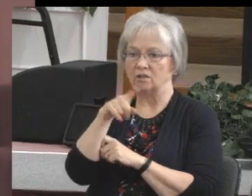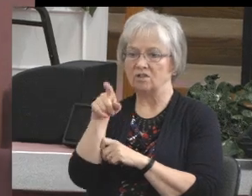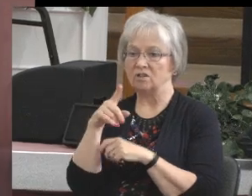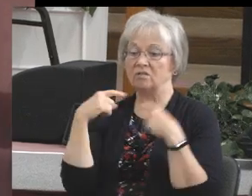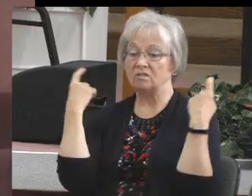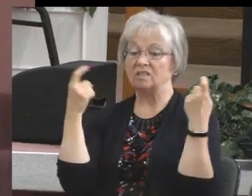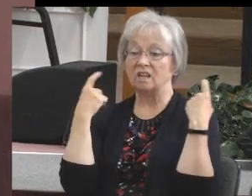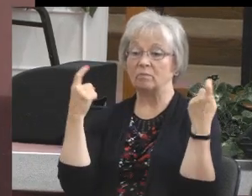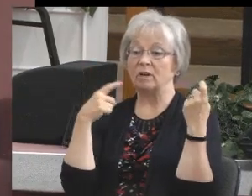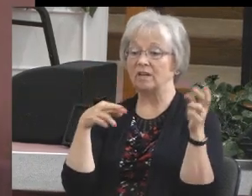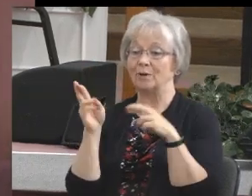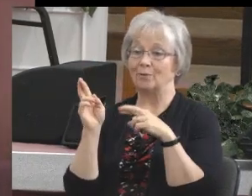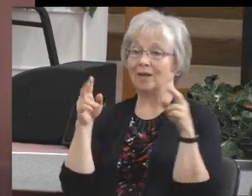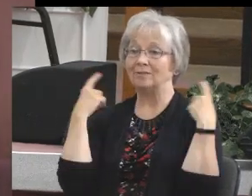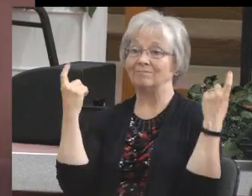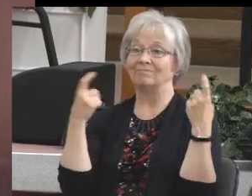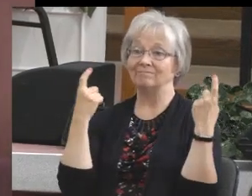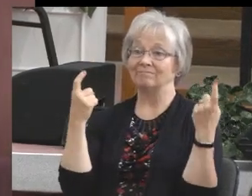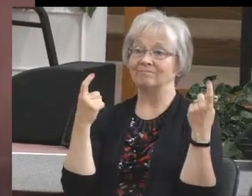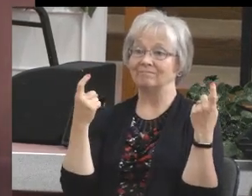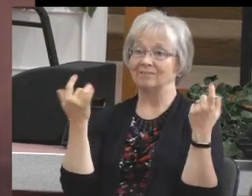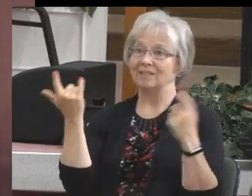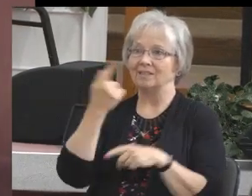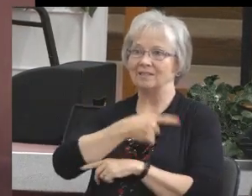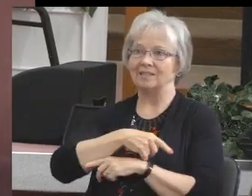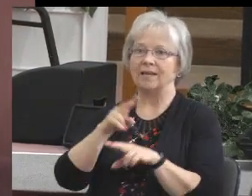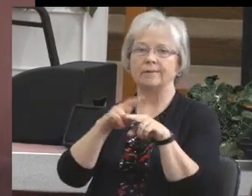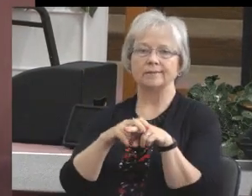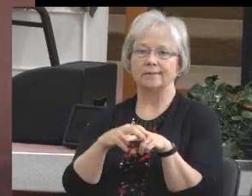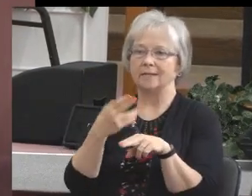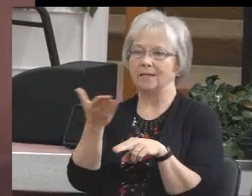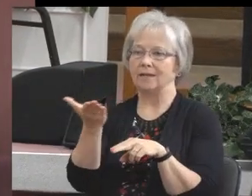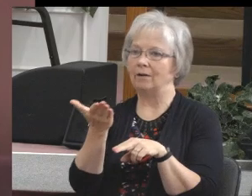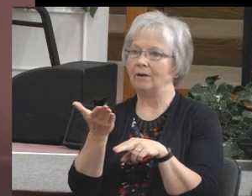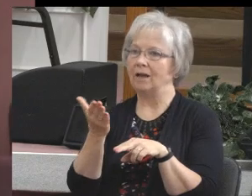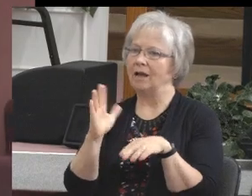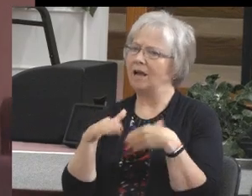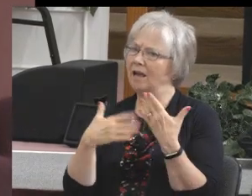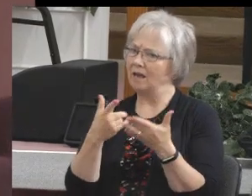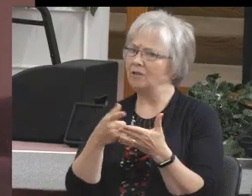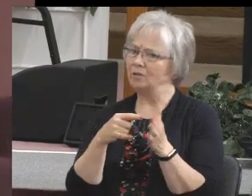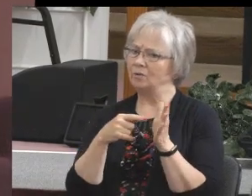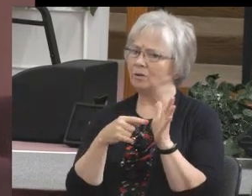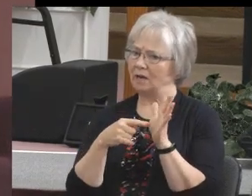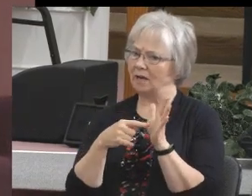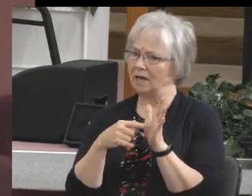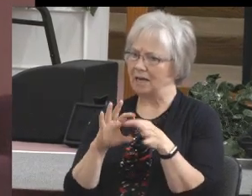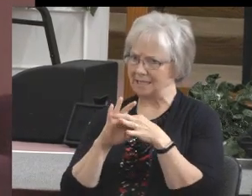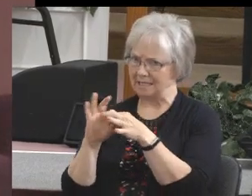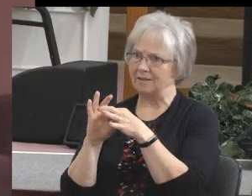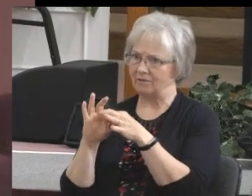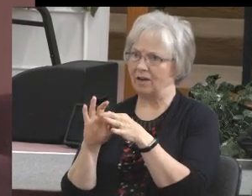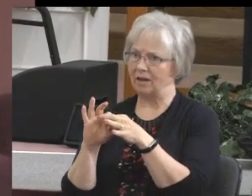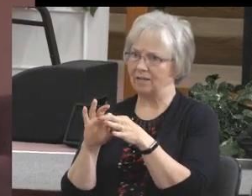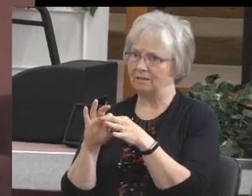here this morning in those pews in God's house, how do you identify yourself?